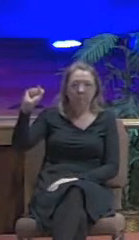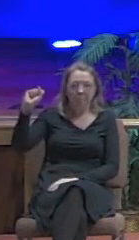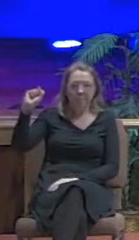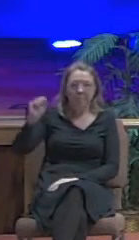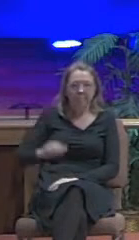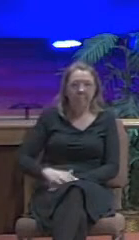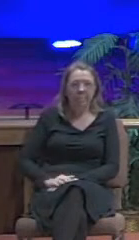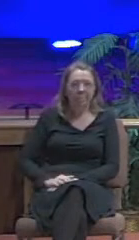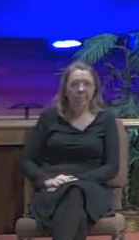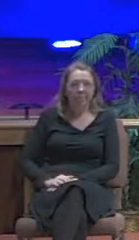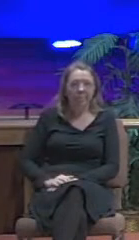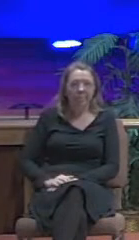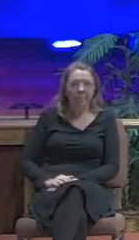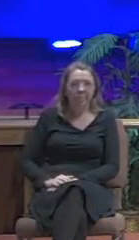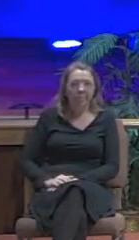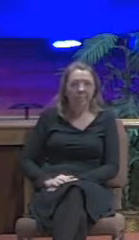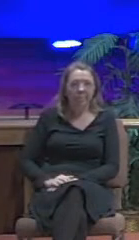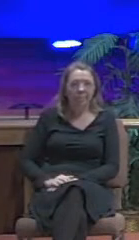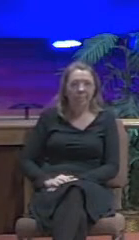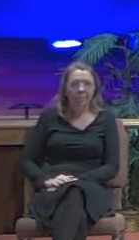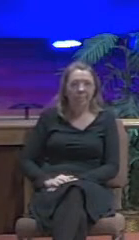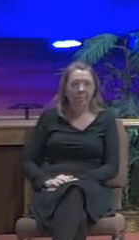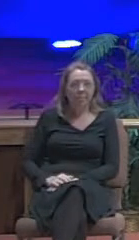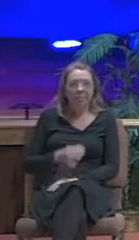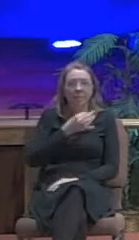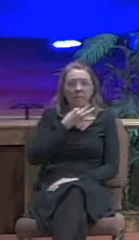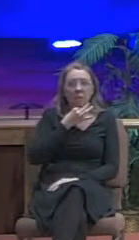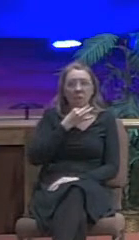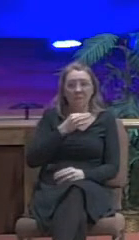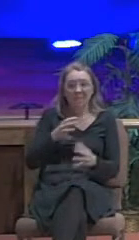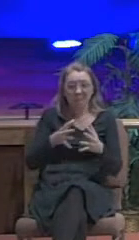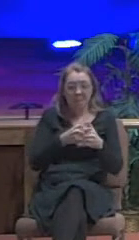Is any wonder why America is so messed up right now?